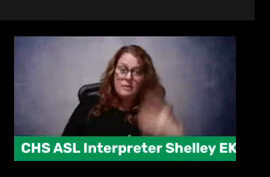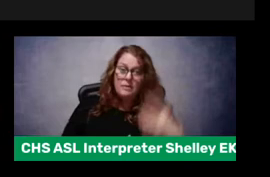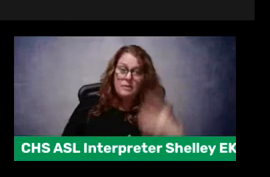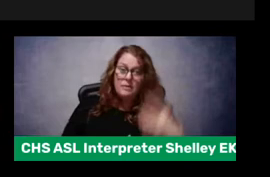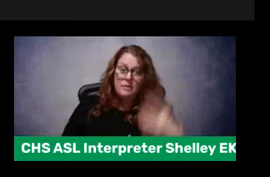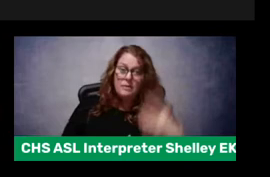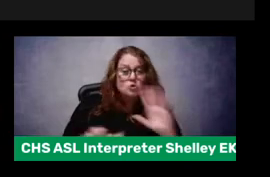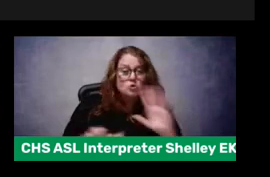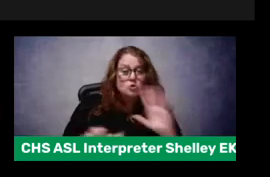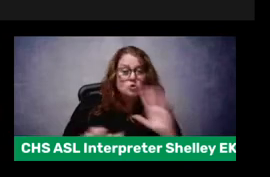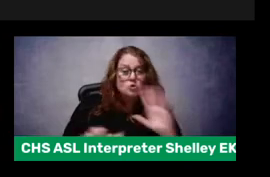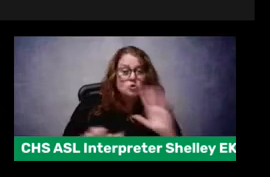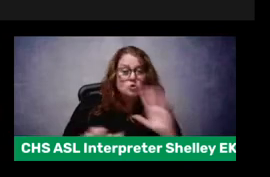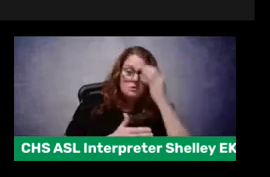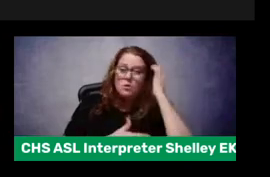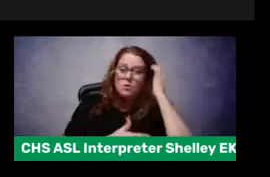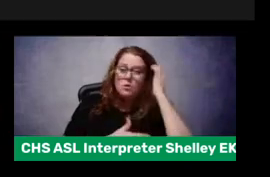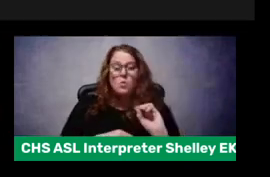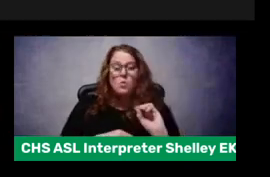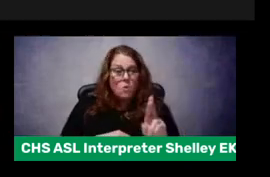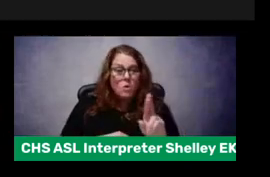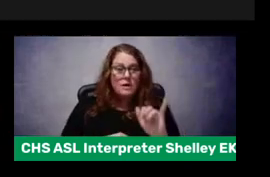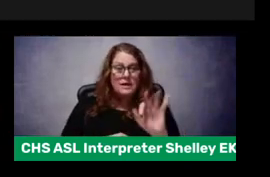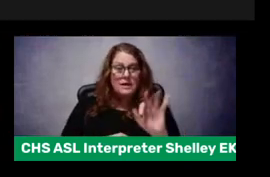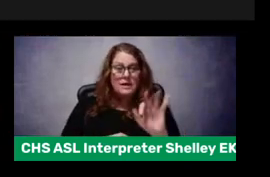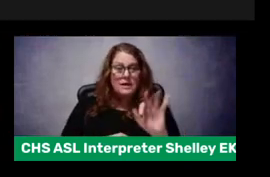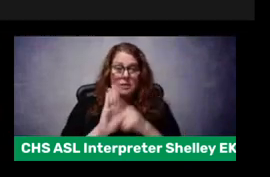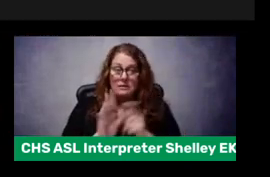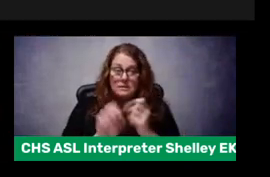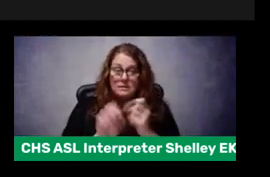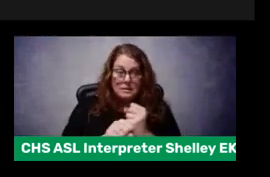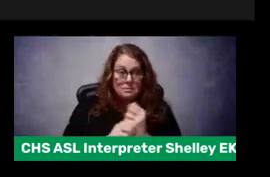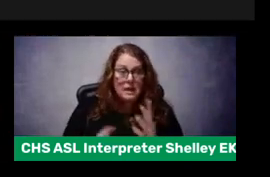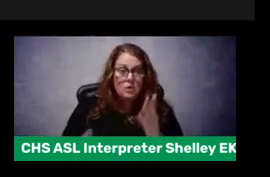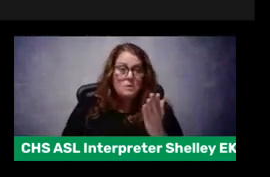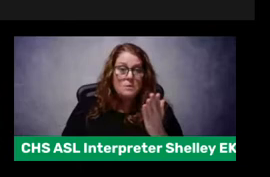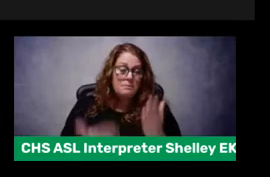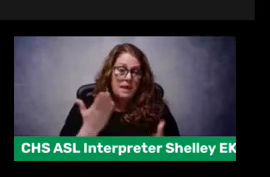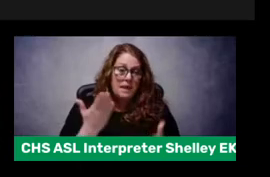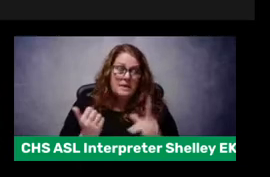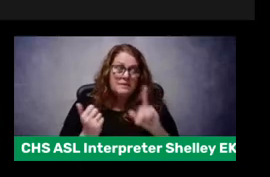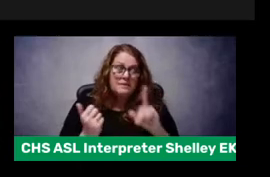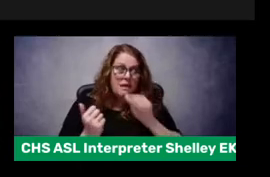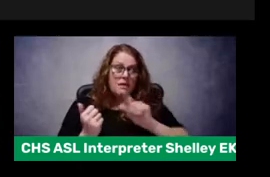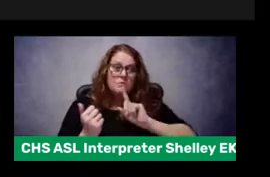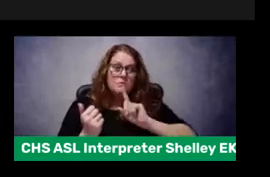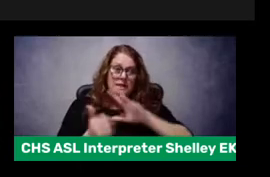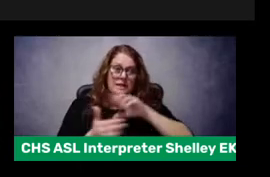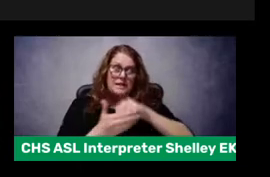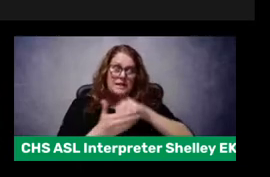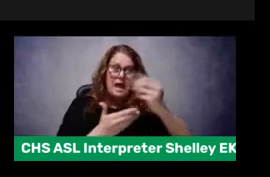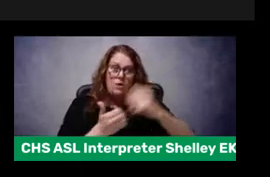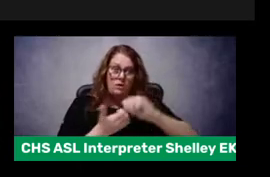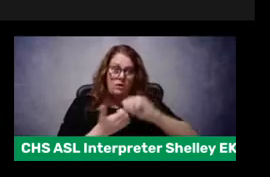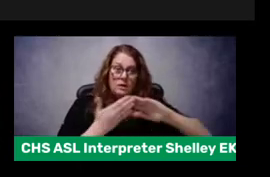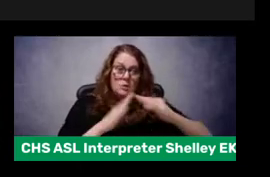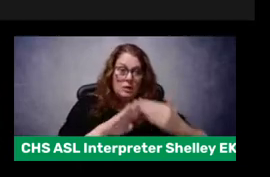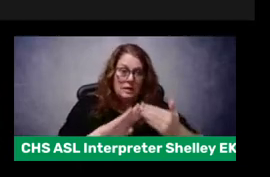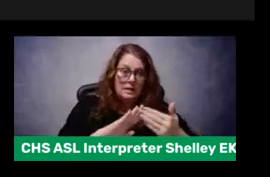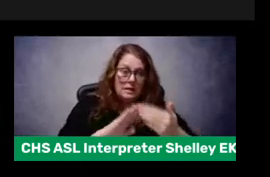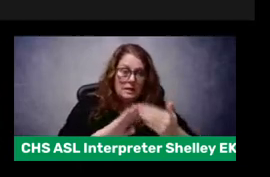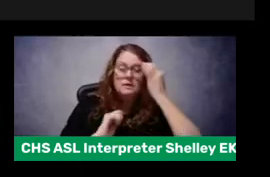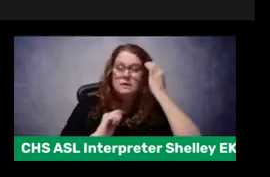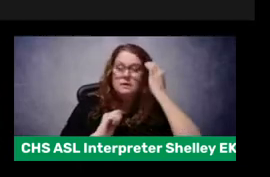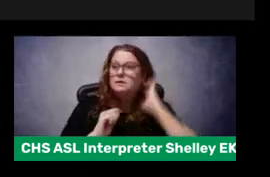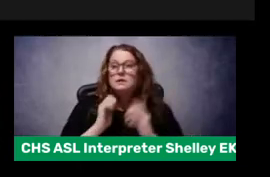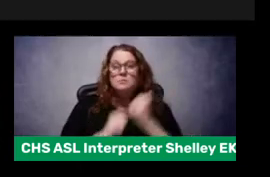distribution centers, or whether that's policymakers that maybe aren't really in those communities. So usually the